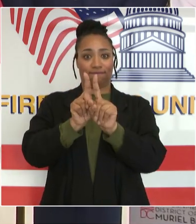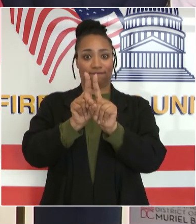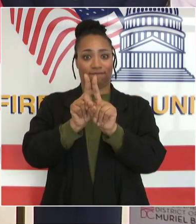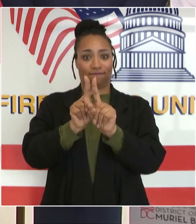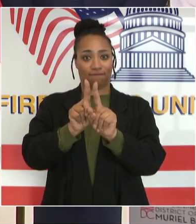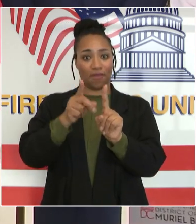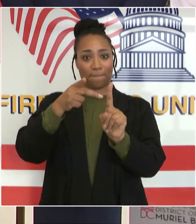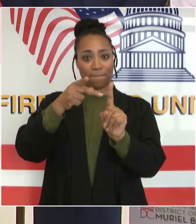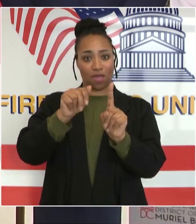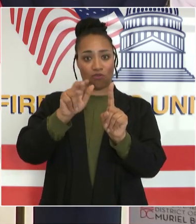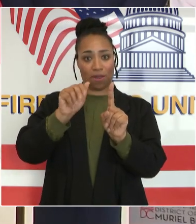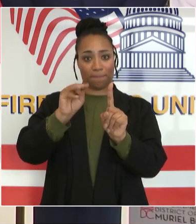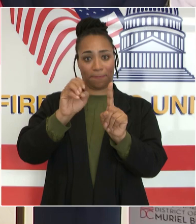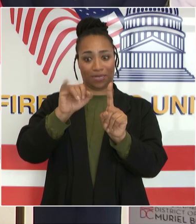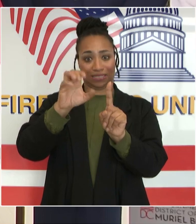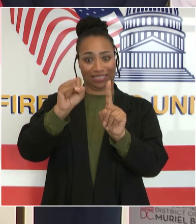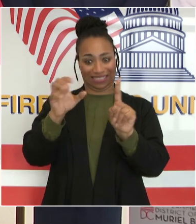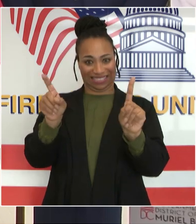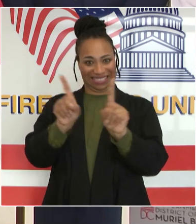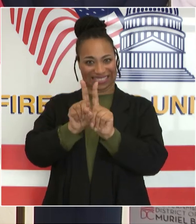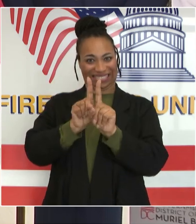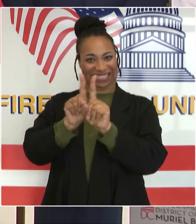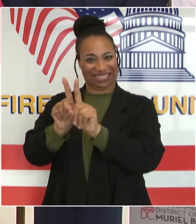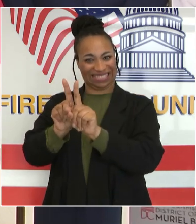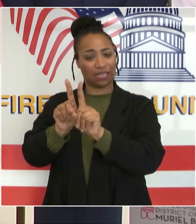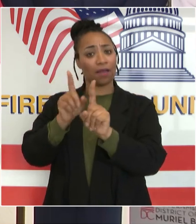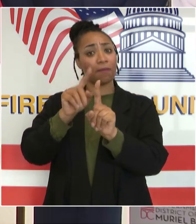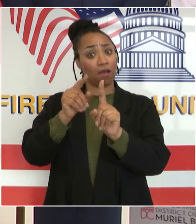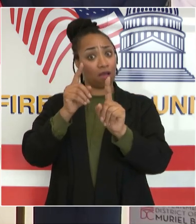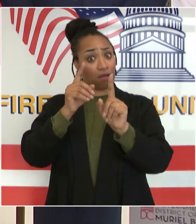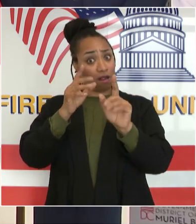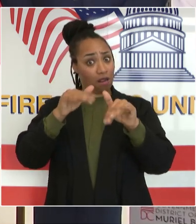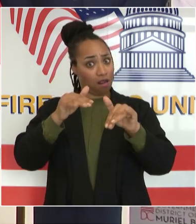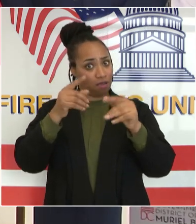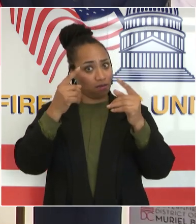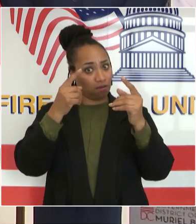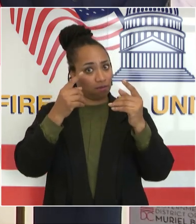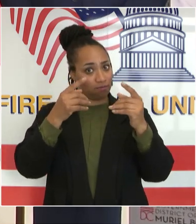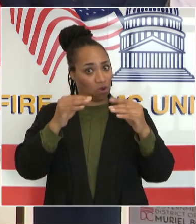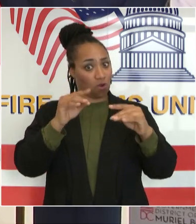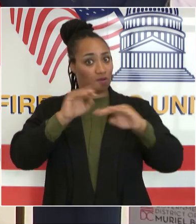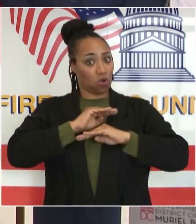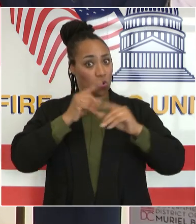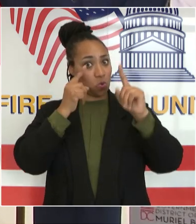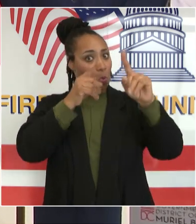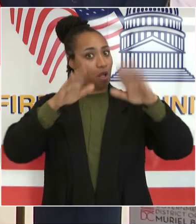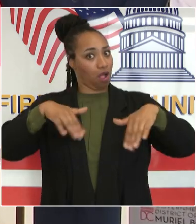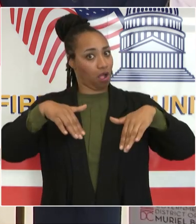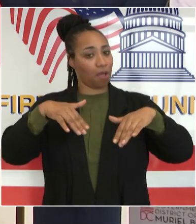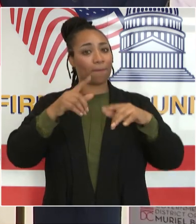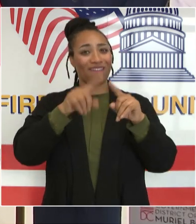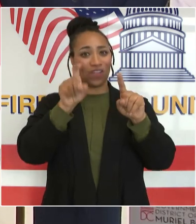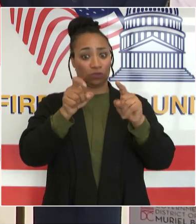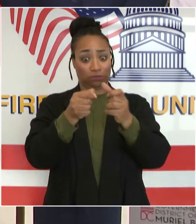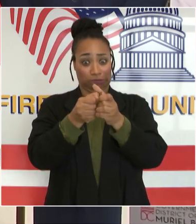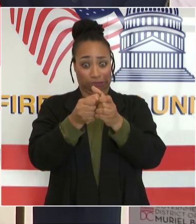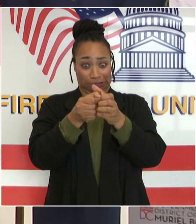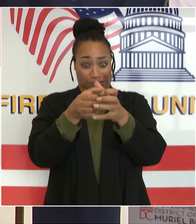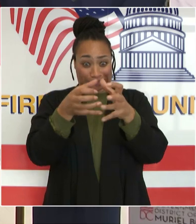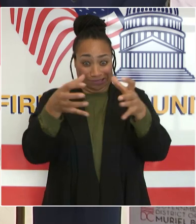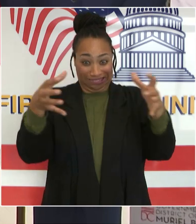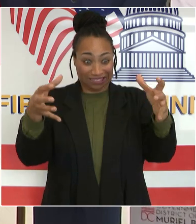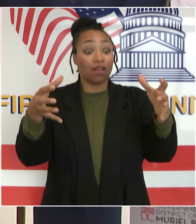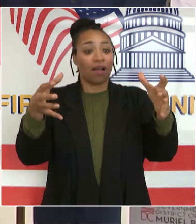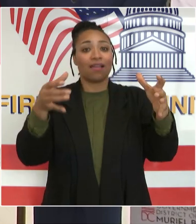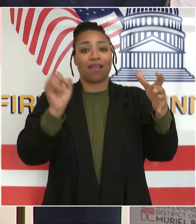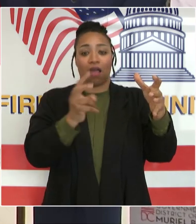meet that goal. And if we do that, we'll be way ahead of the rest of the nation. Most people aren't,